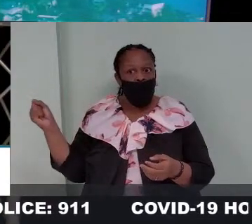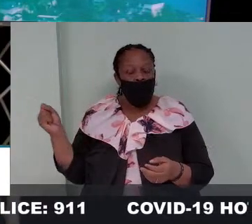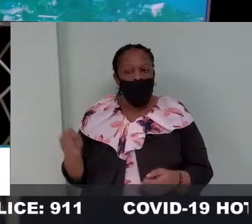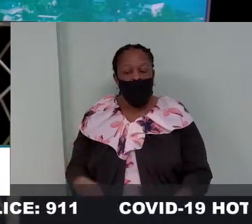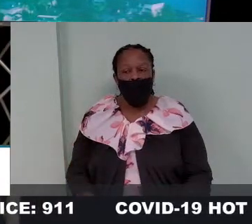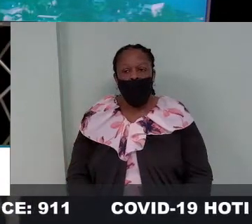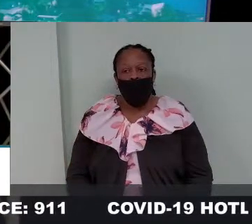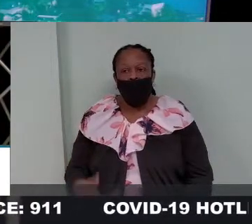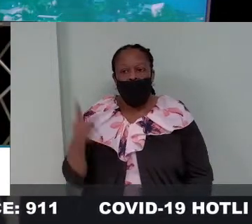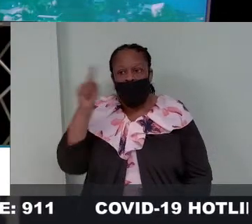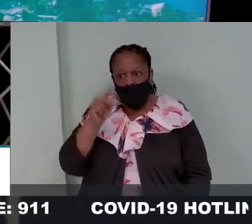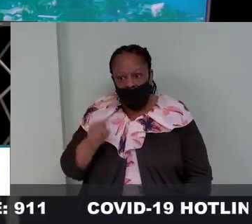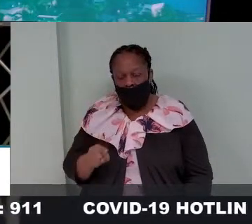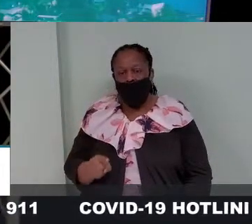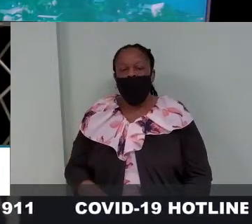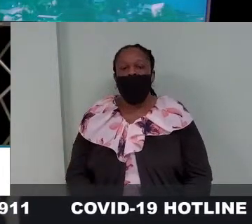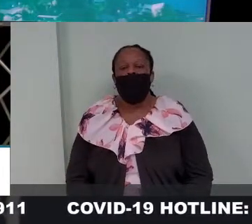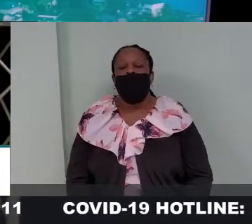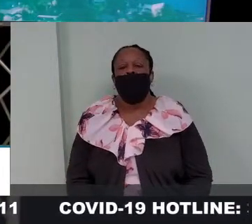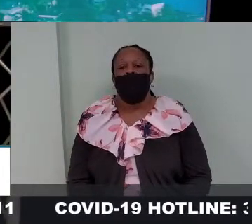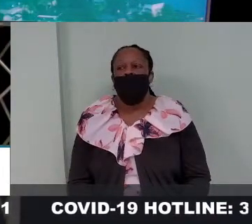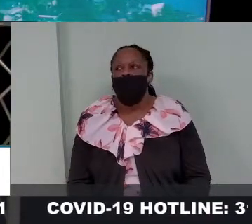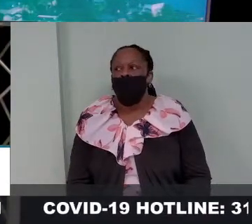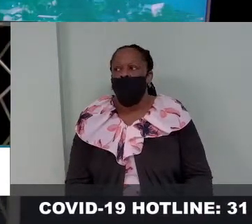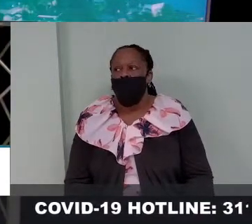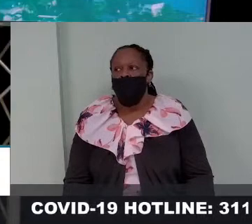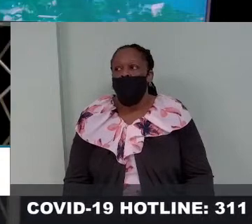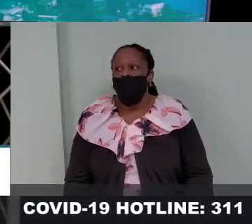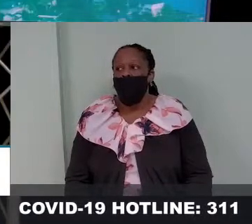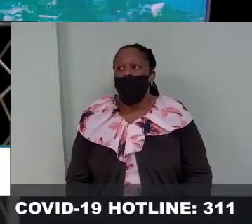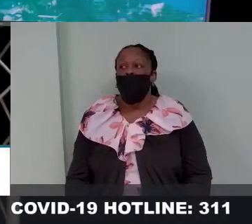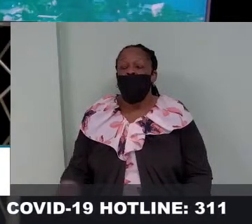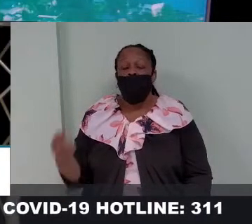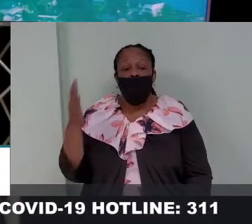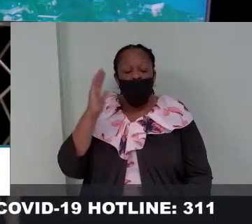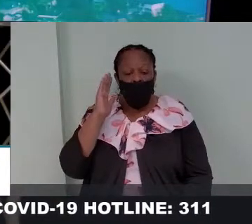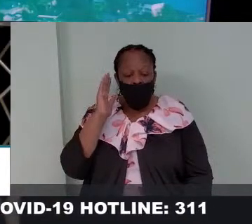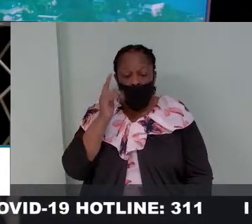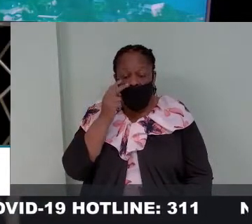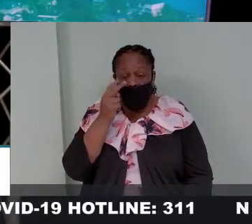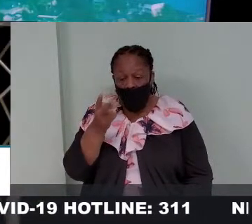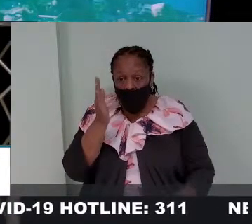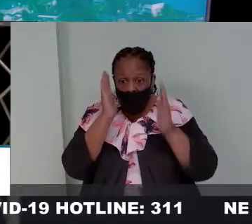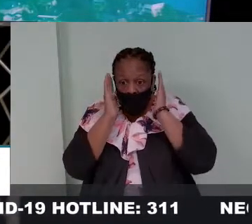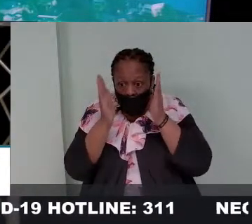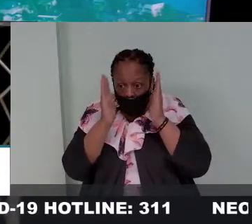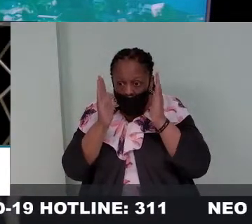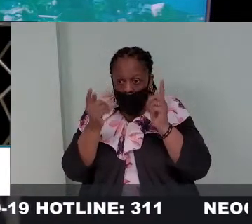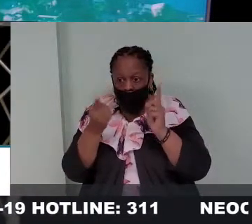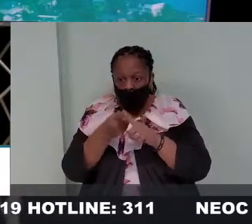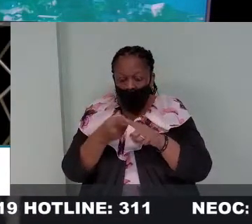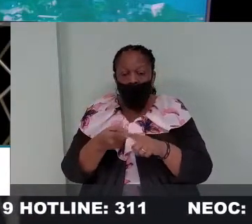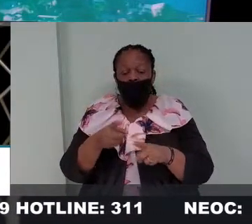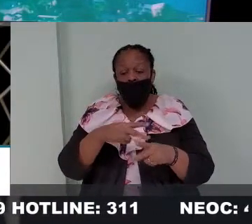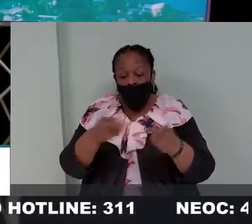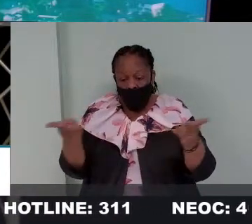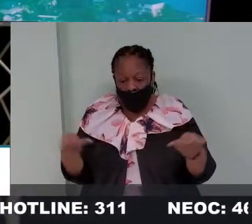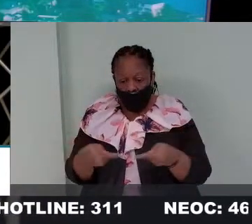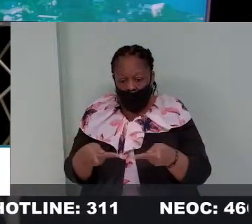Please be vigilant, be mindful in traversing in known waterways or areas that are prone to